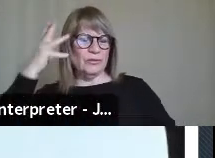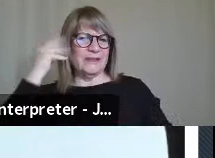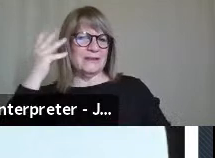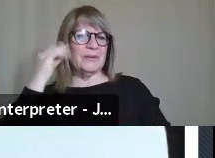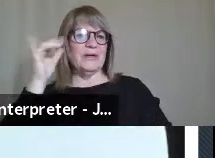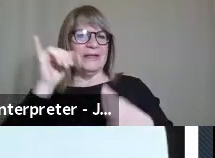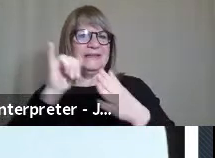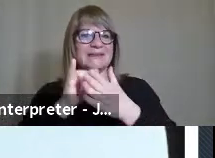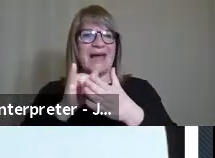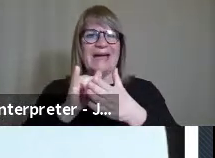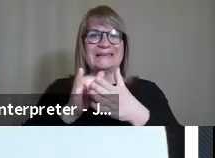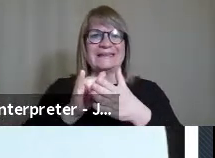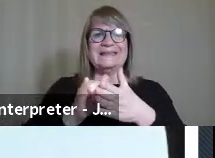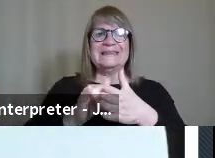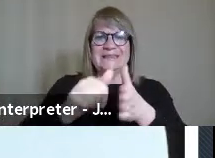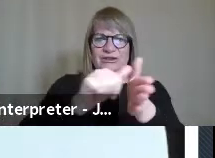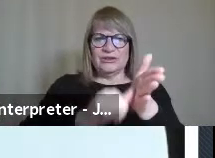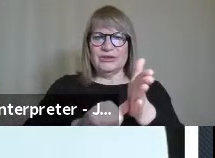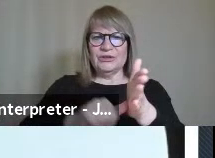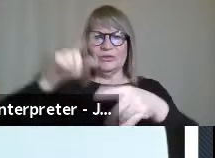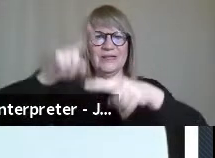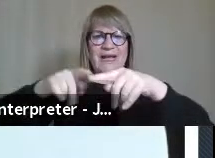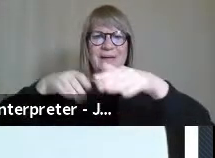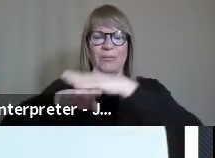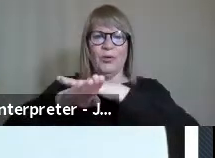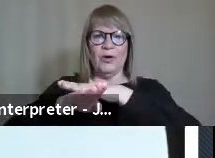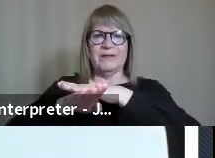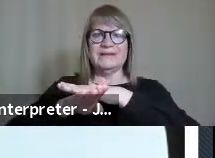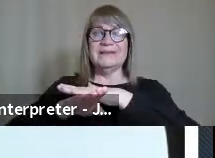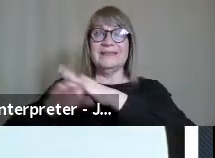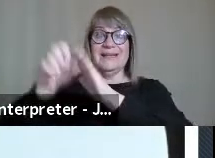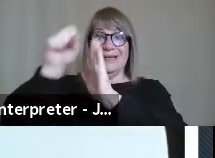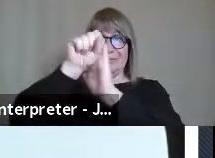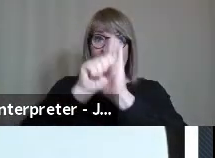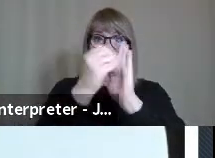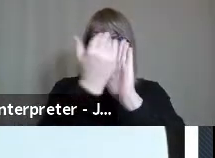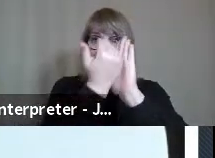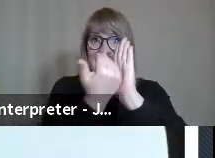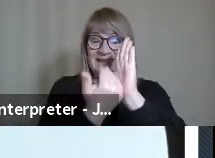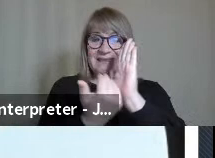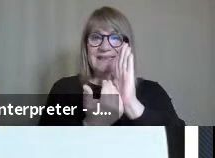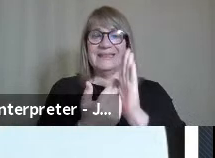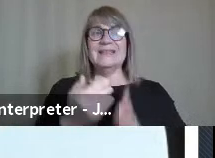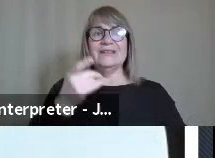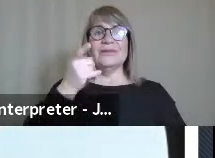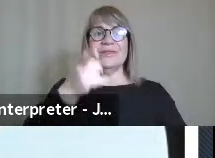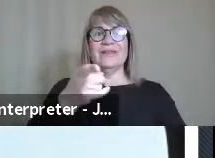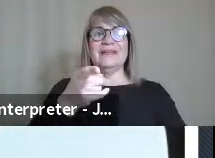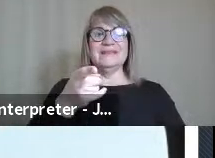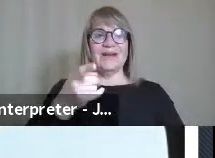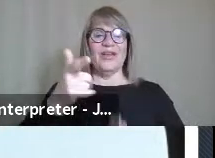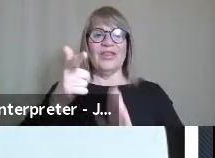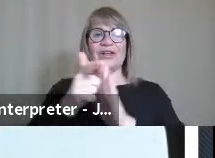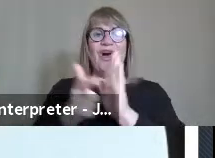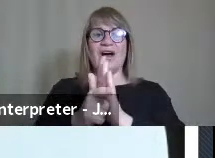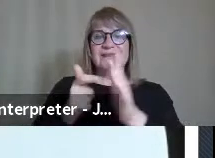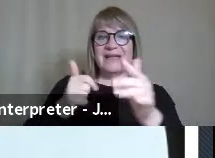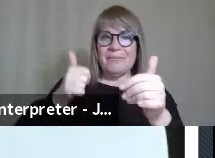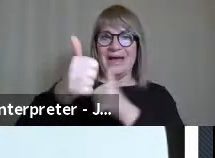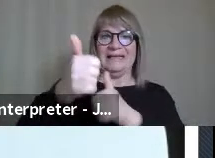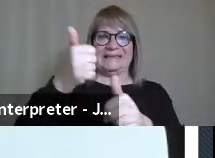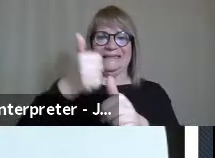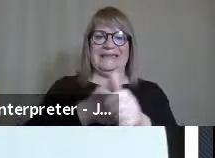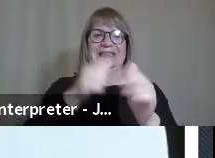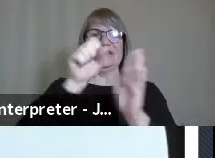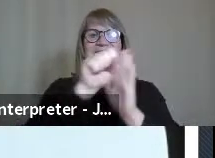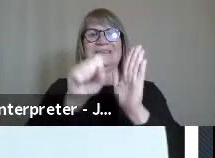um in in each of the states and so these are kind of labels that came from the laws that were passed in each of the states and